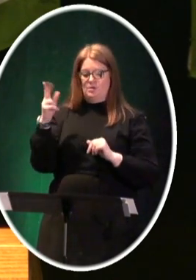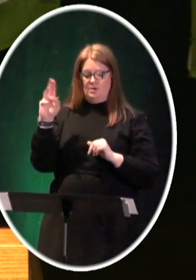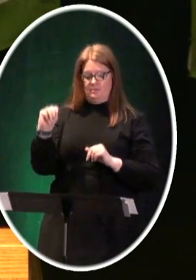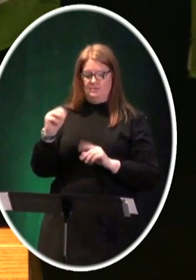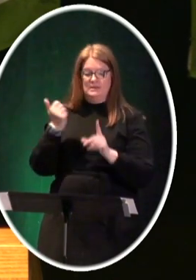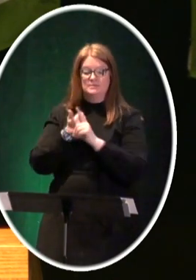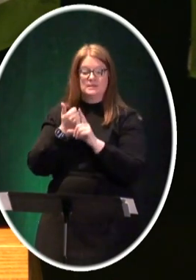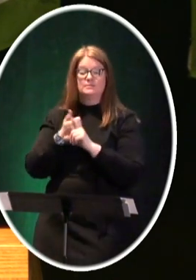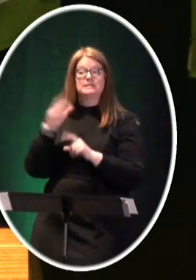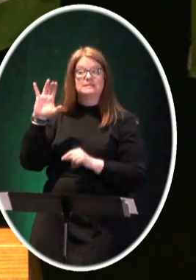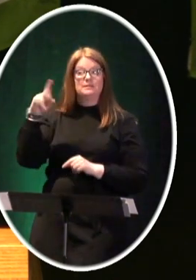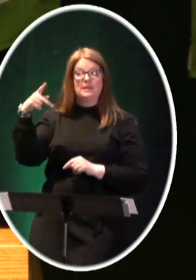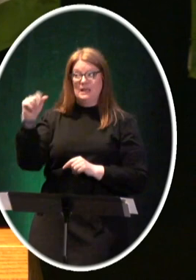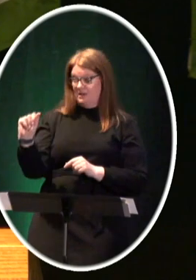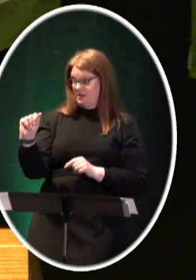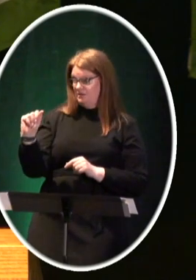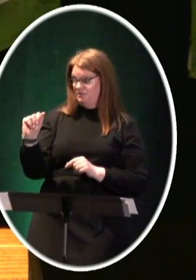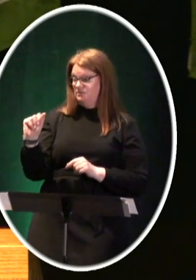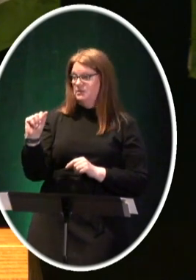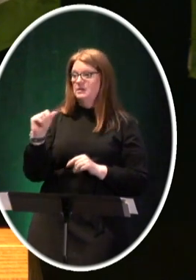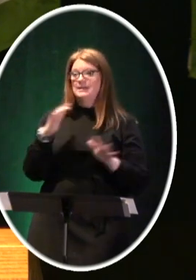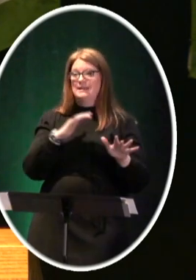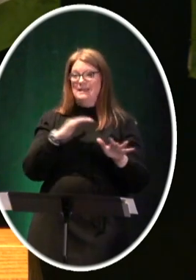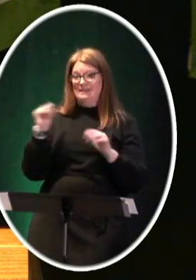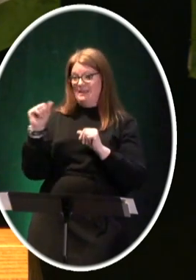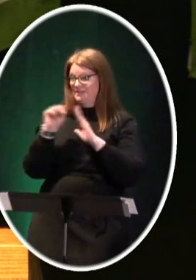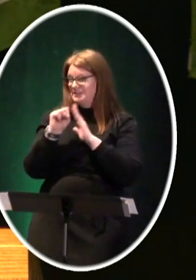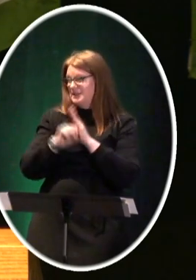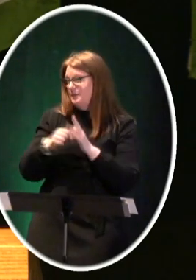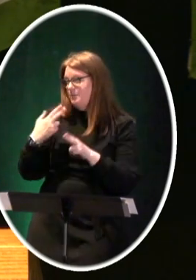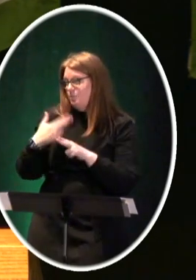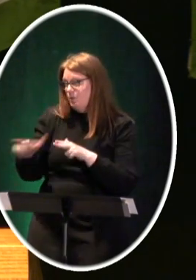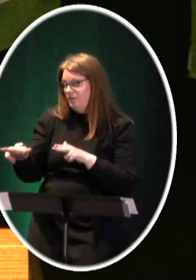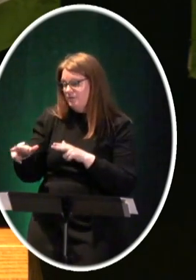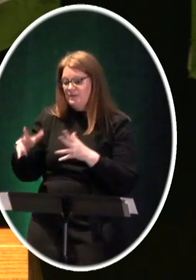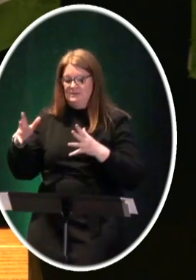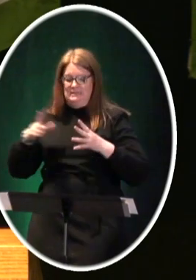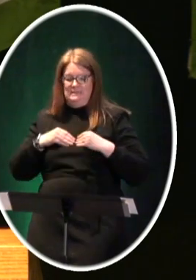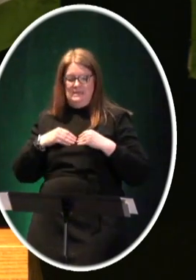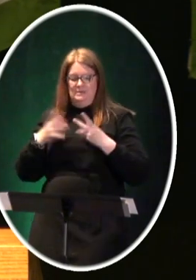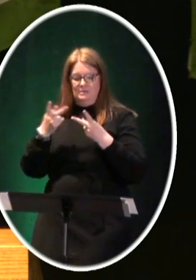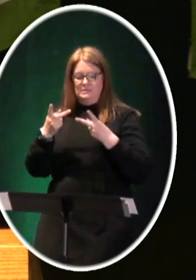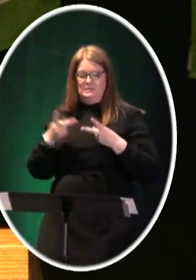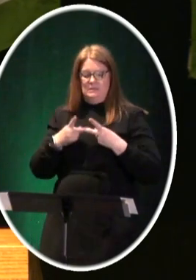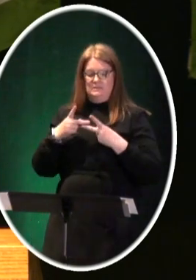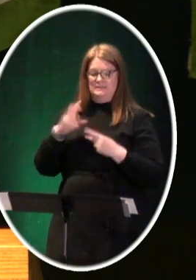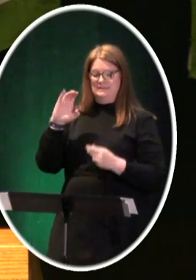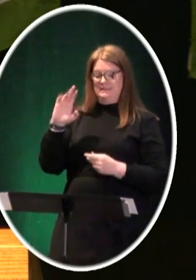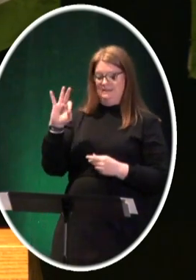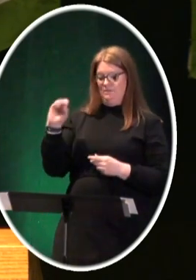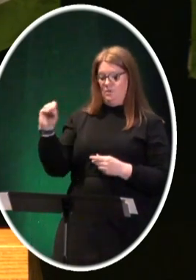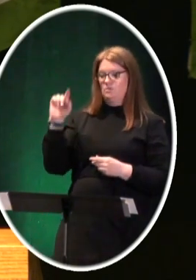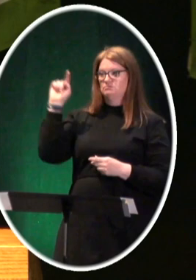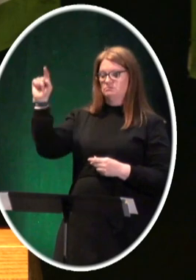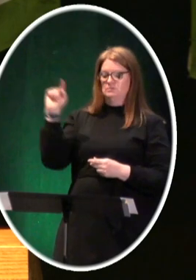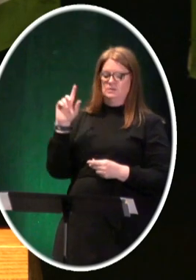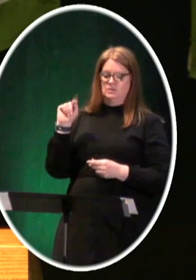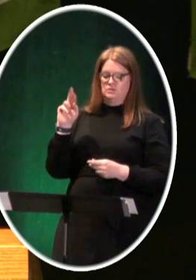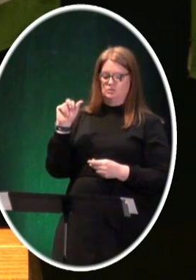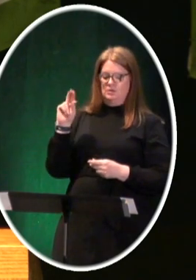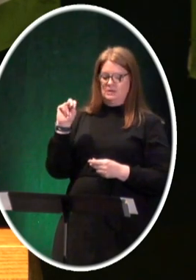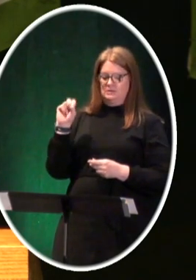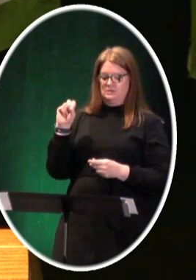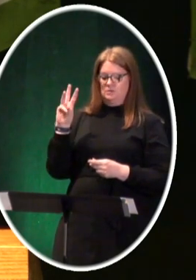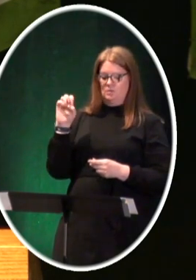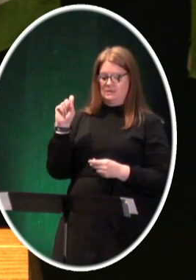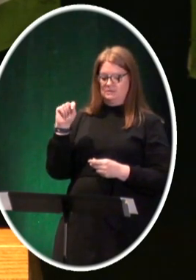public accountant, Mr. Sanford left the state briefly to take a position as the chief financial officer of